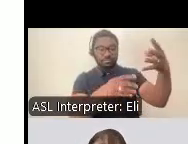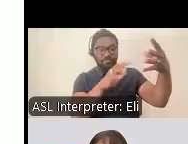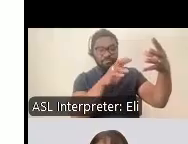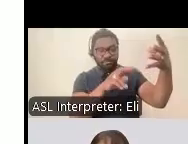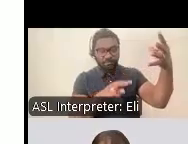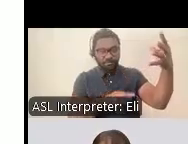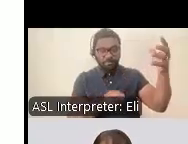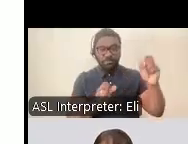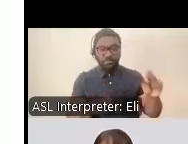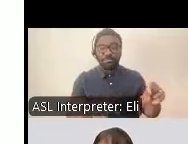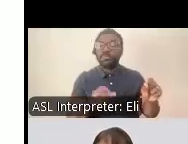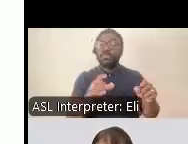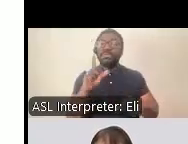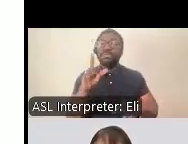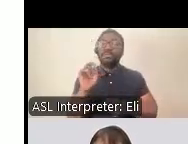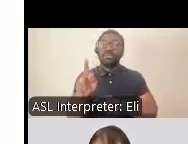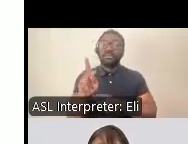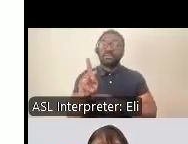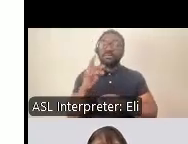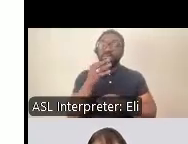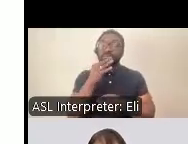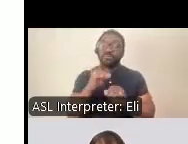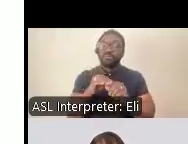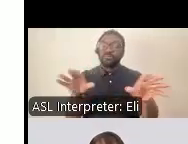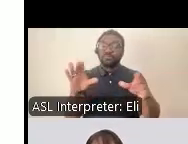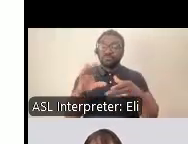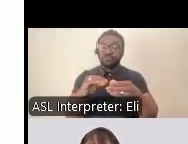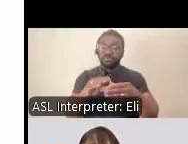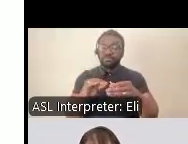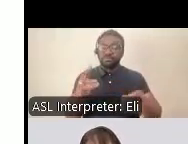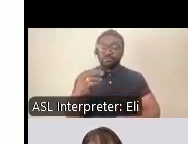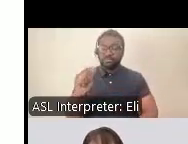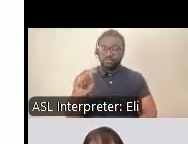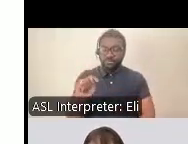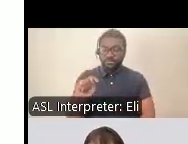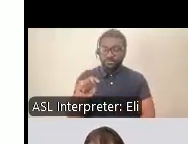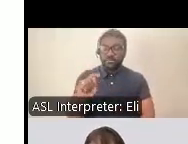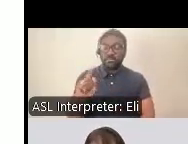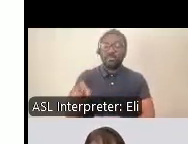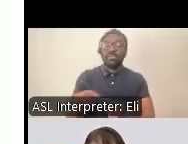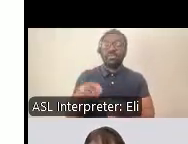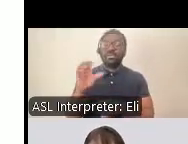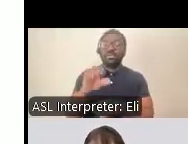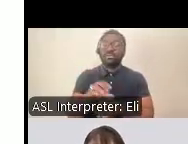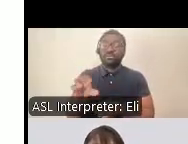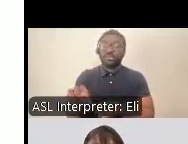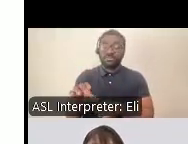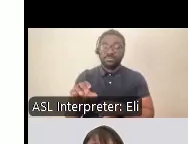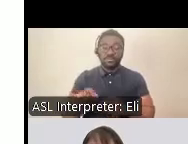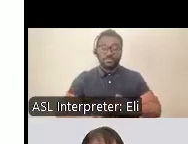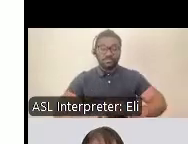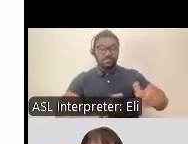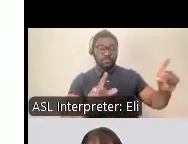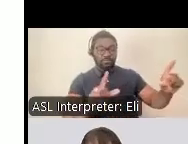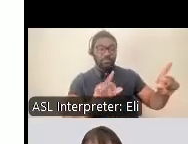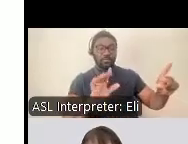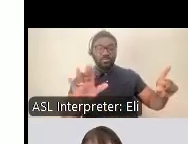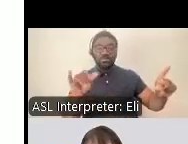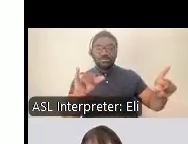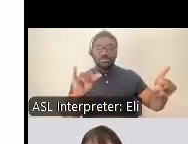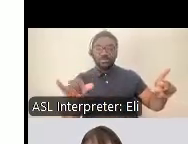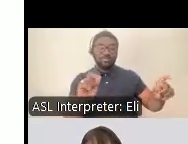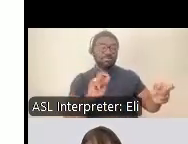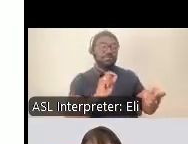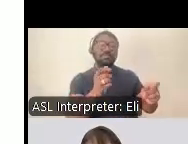chat, or they will be momentarily. Once the captioning window opens on your own system, you can adjust the background